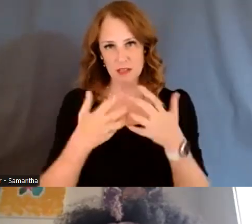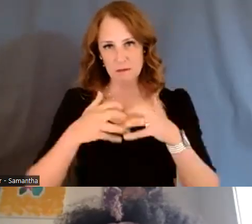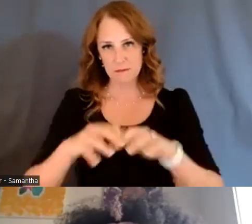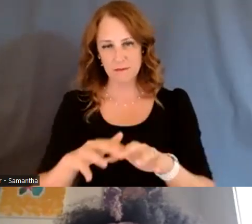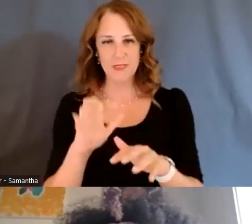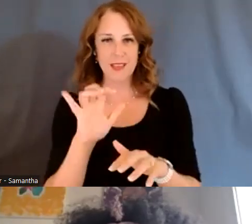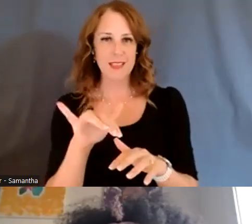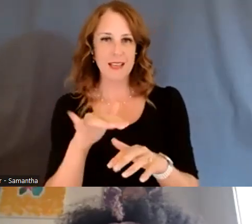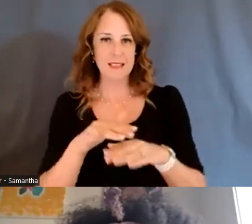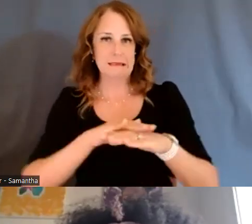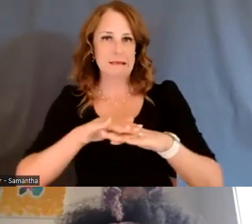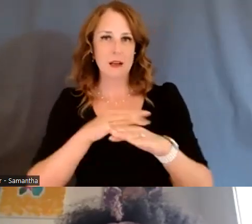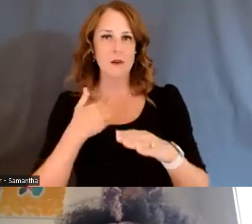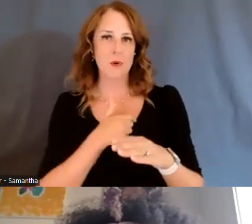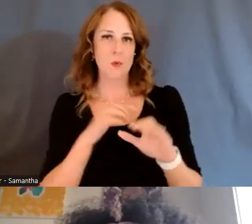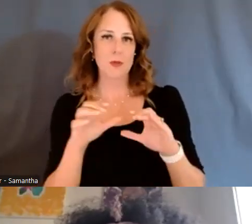a nutshell of what we do.